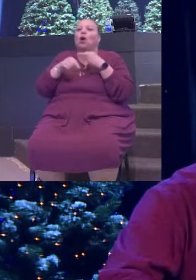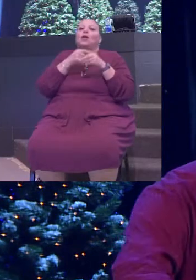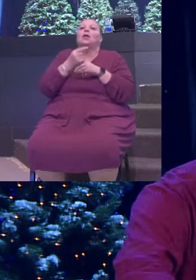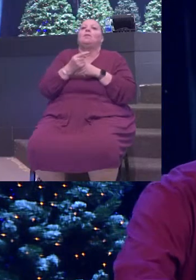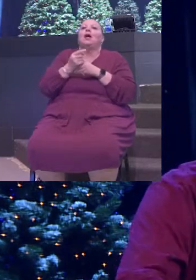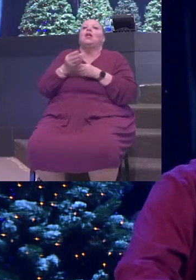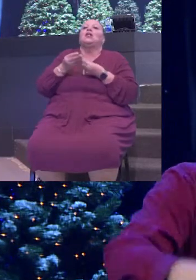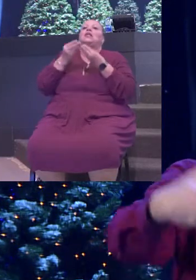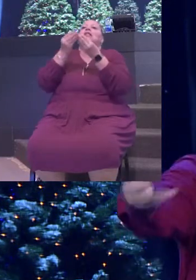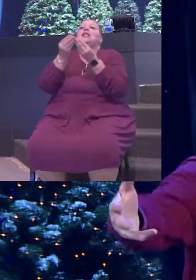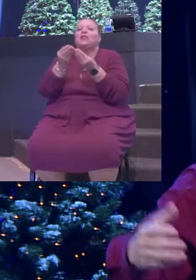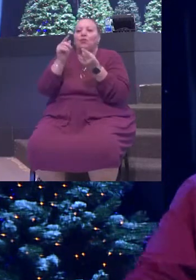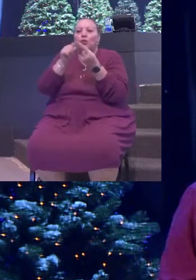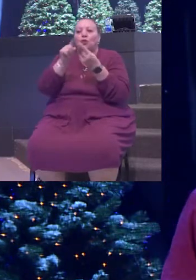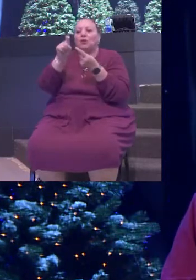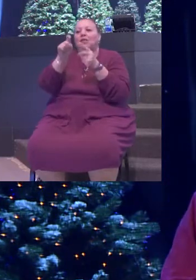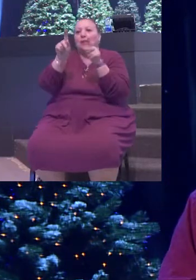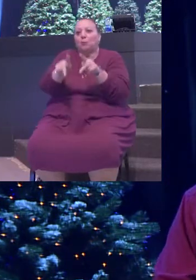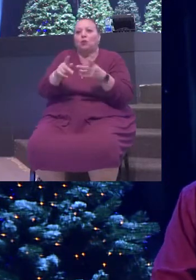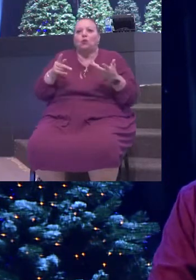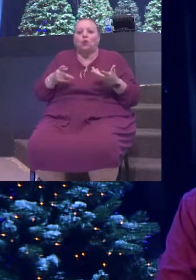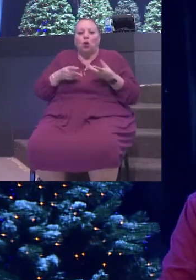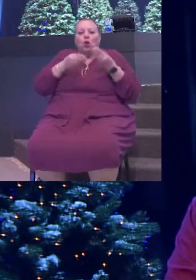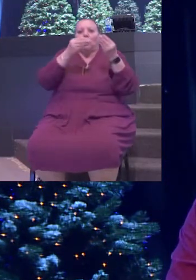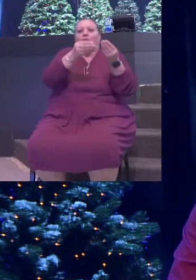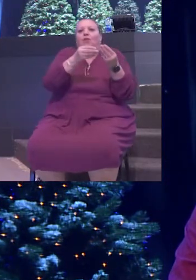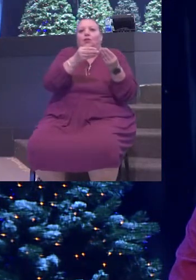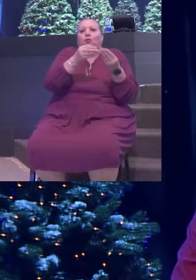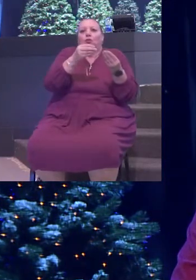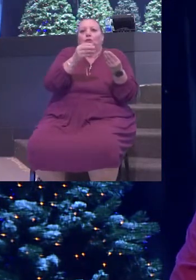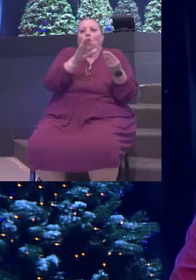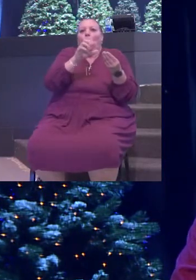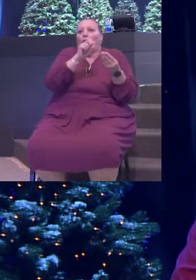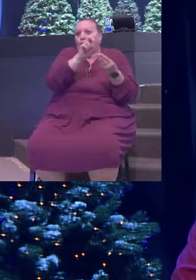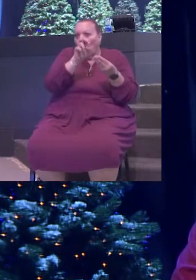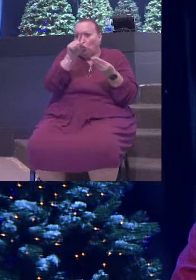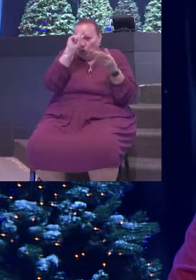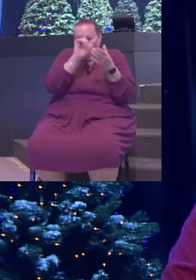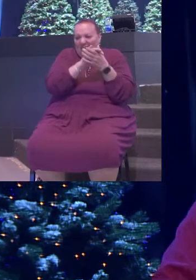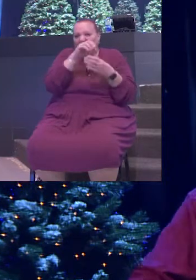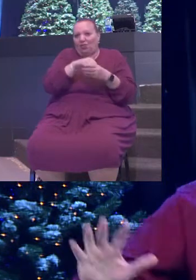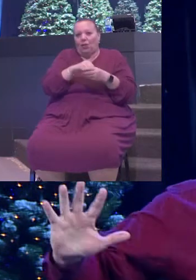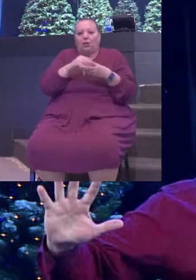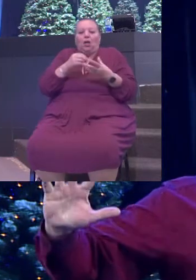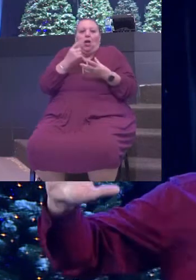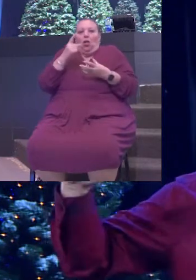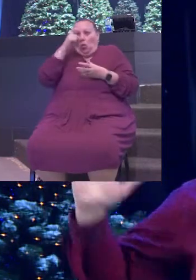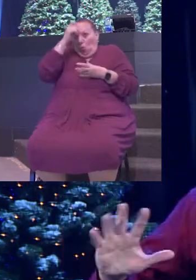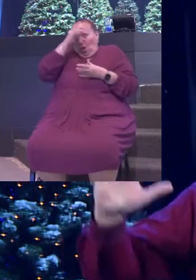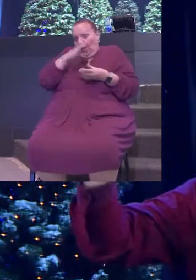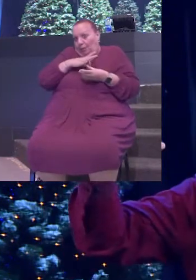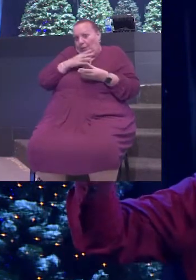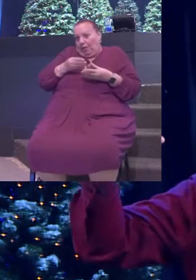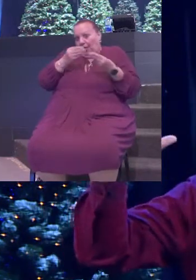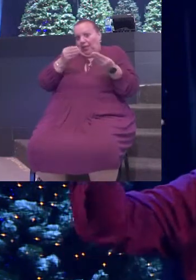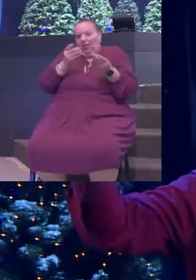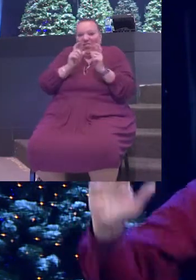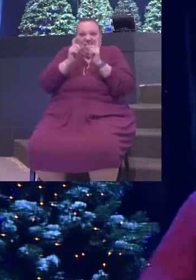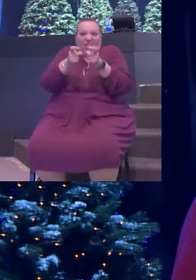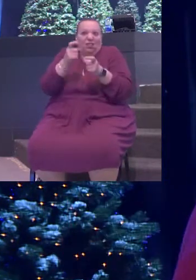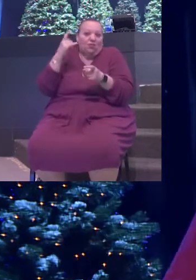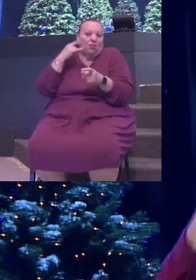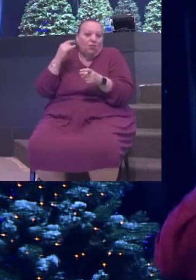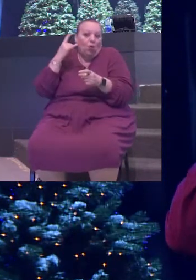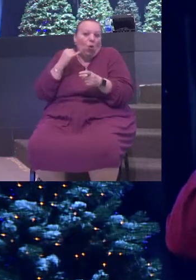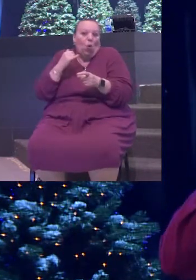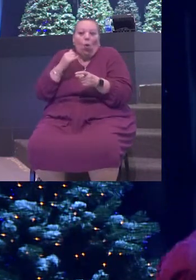about giving, you know, to a needy person or giving to a cause that you believe in. I mean, the wise men, they gave the gifts of gold